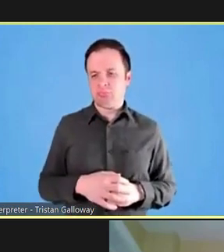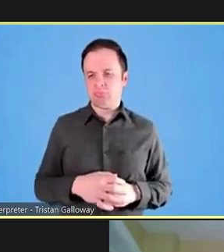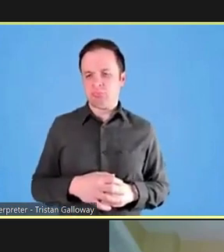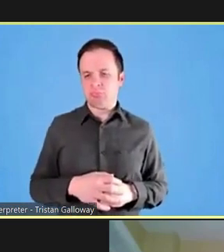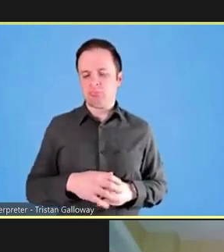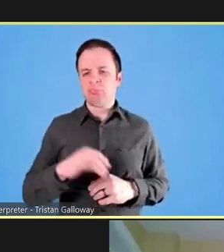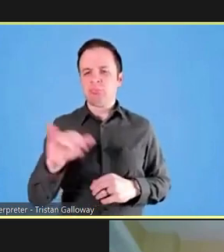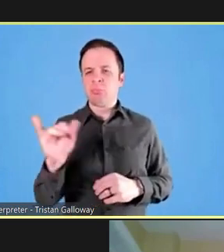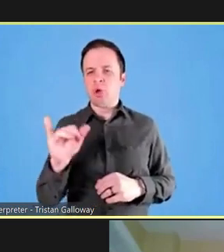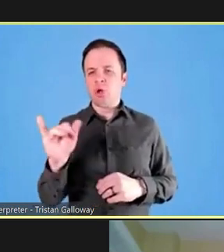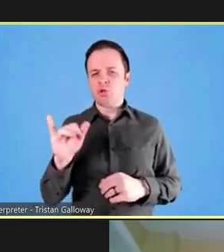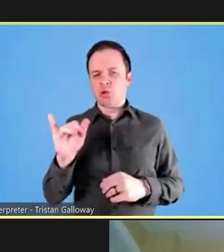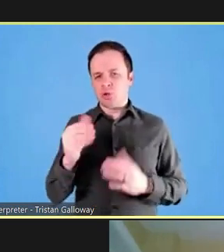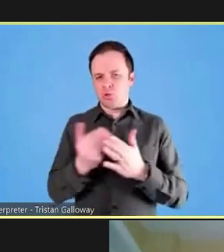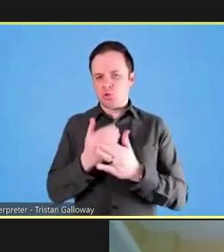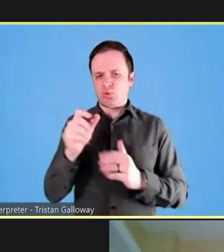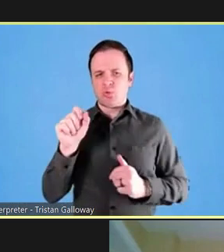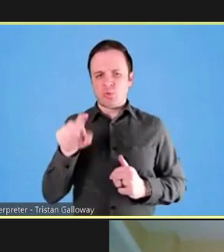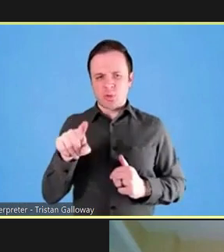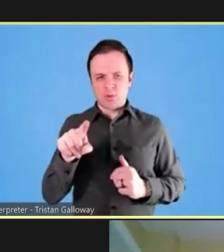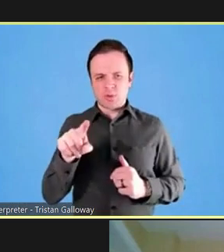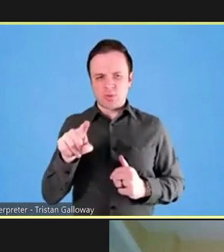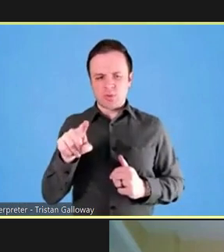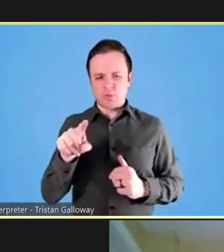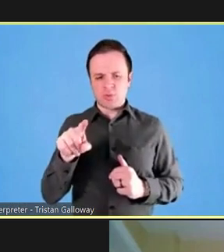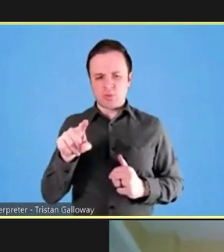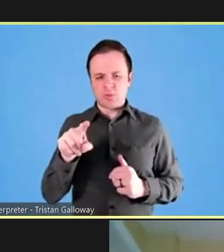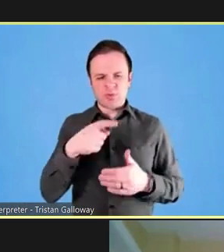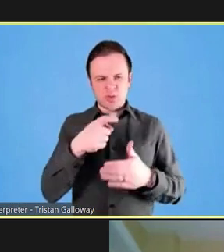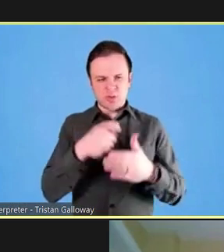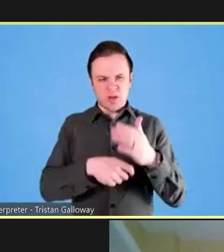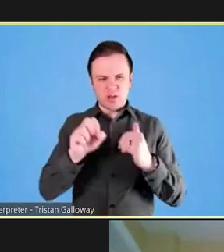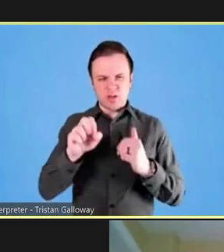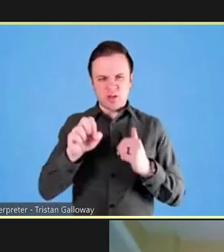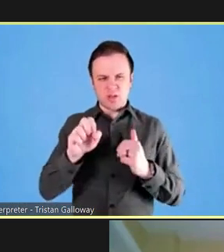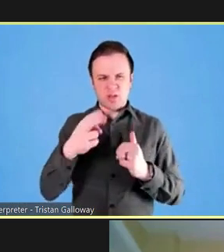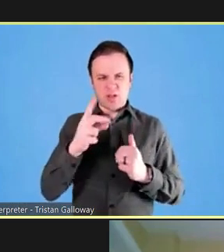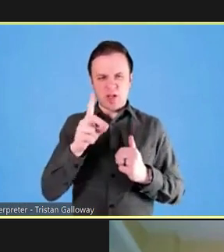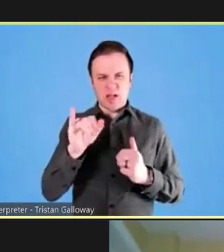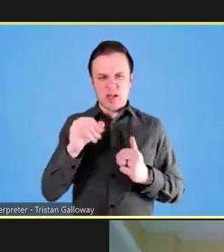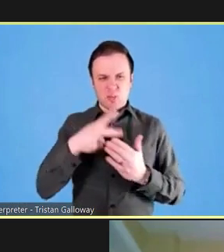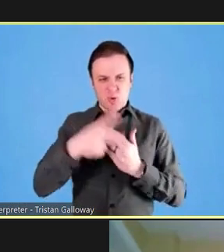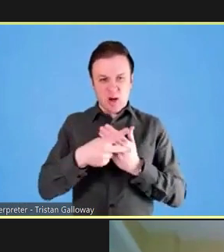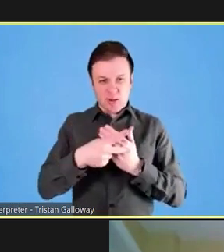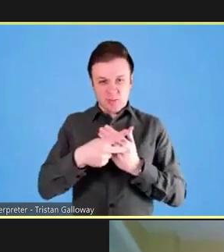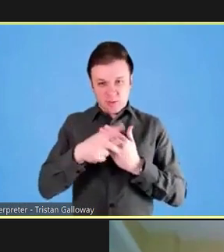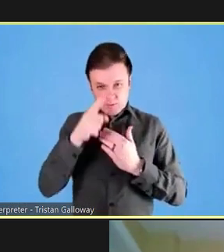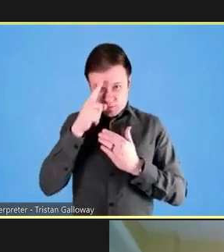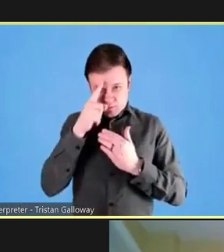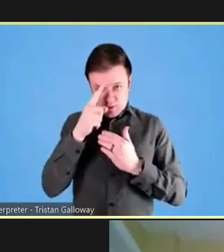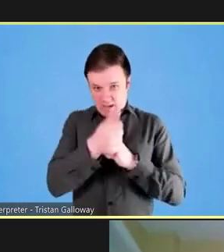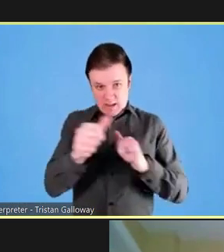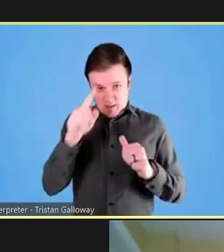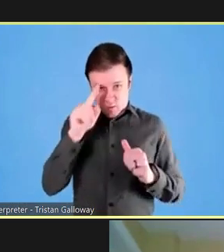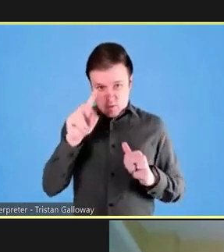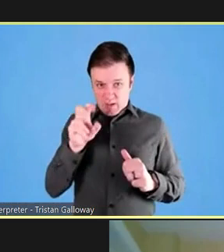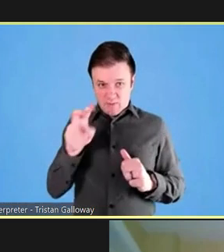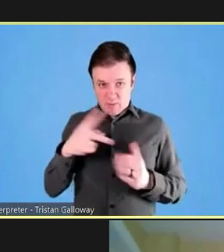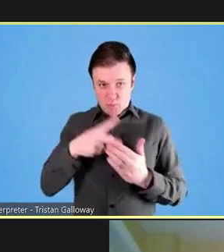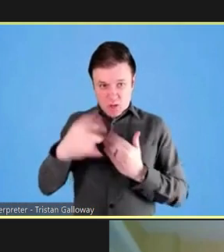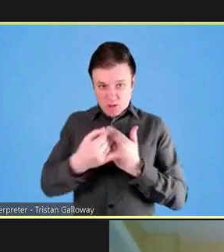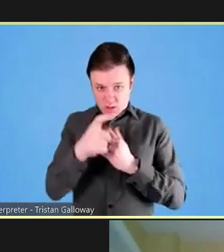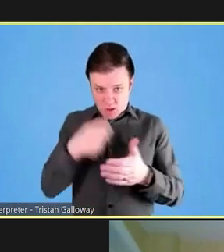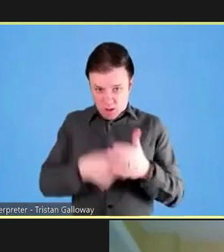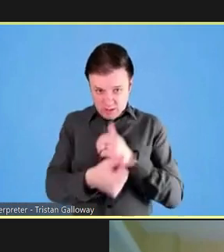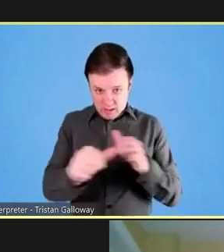in the, a question that says, does it cost EHDI Programs anything to do the VSV project?